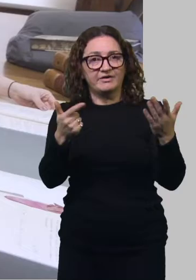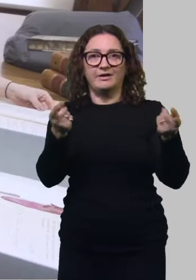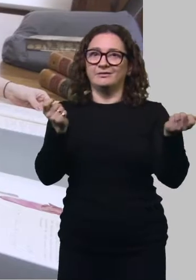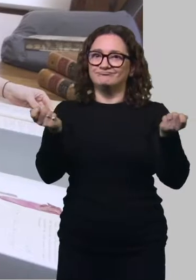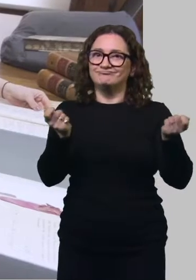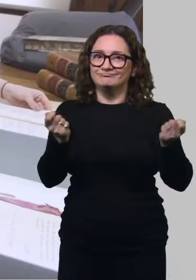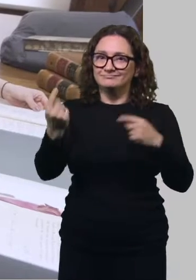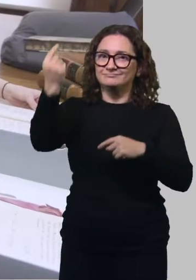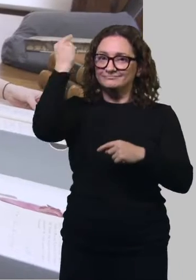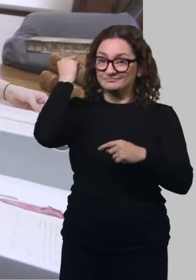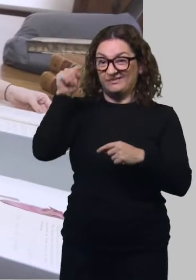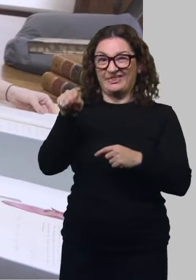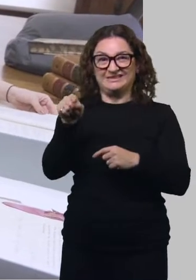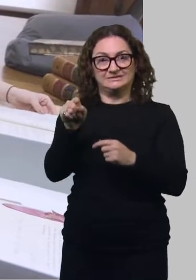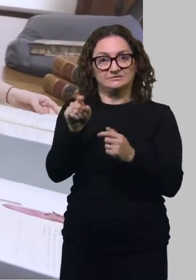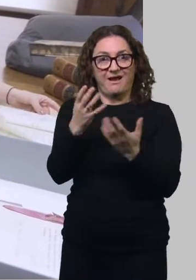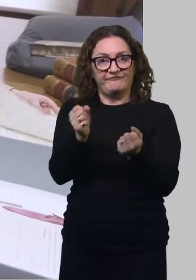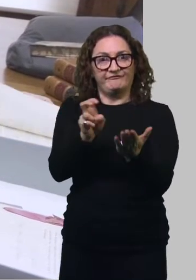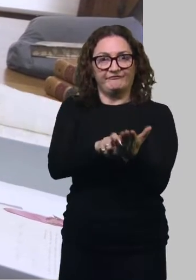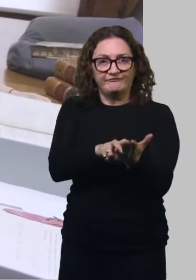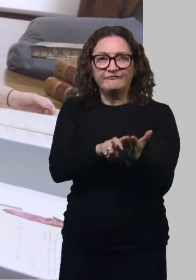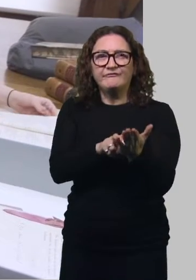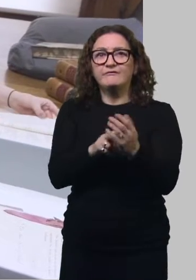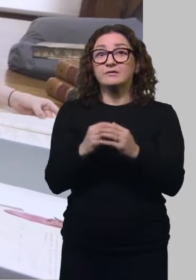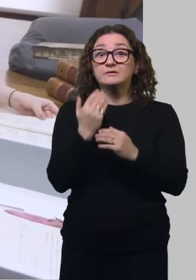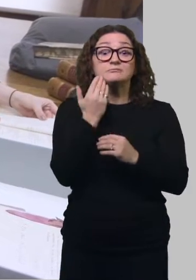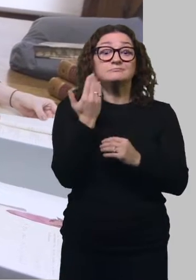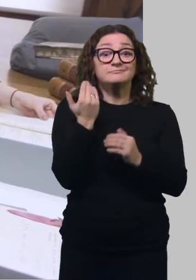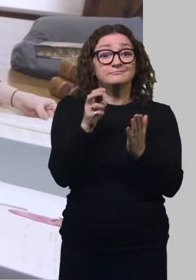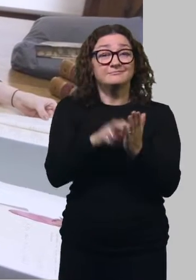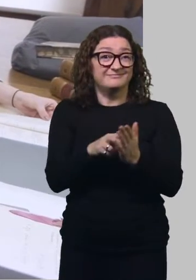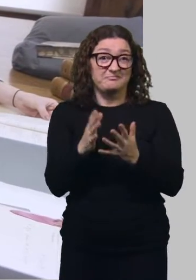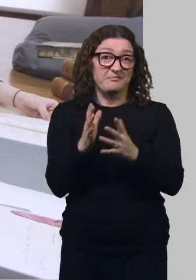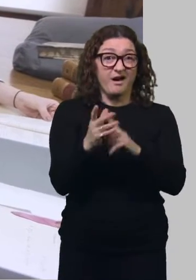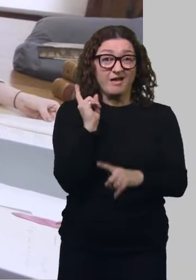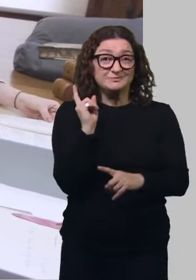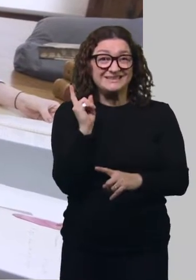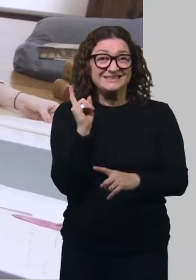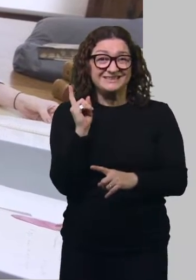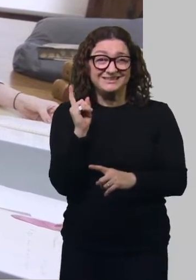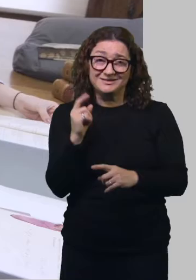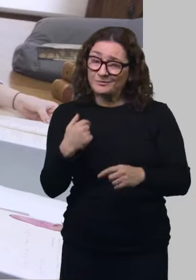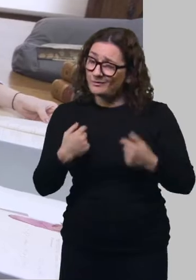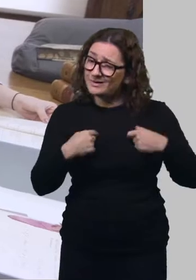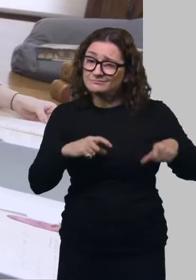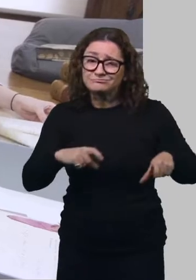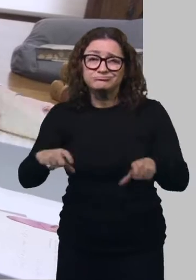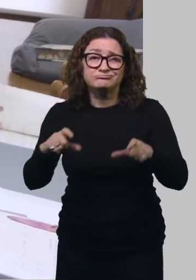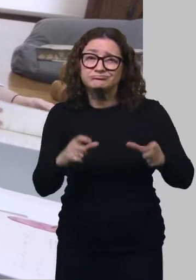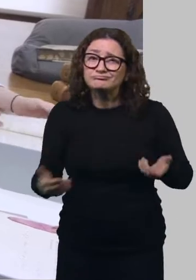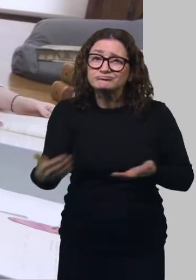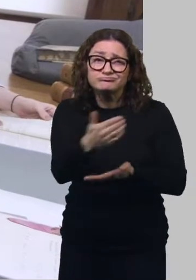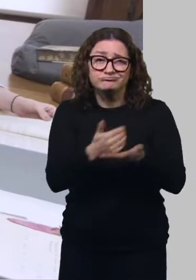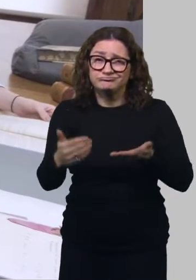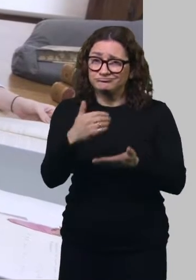year. Our most recent record might date from last week, because we continue to acquire records from across Parliament today. Today, we